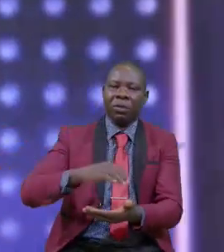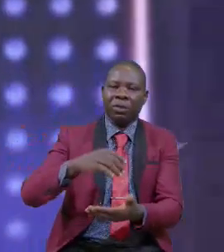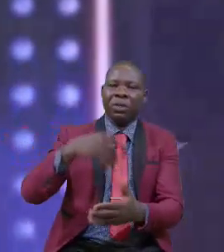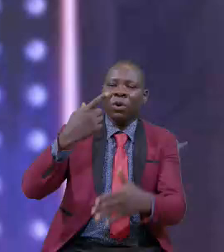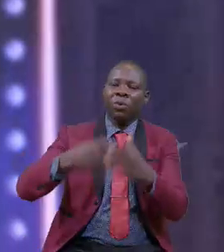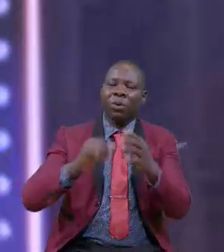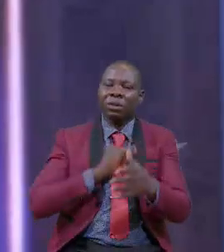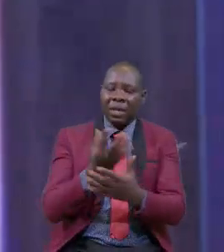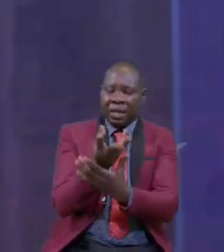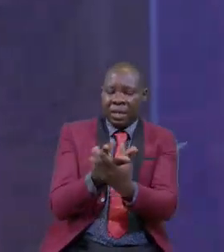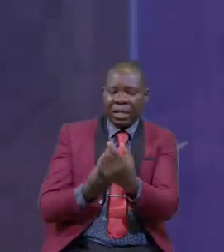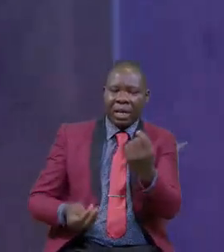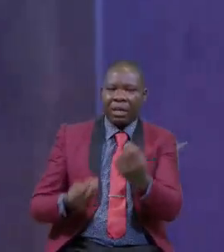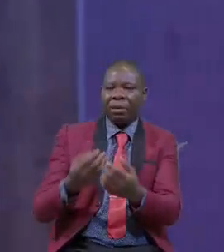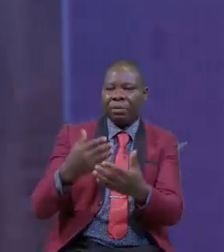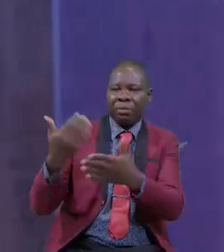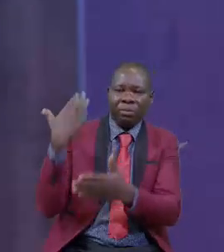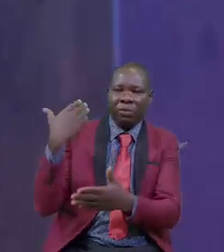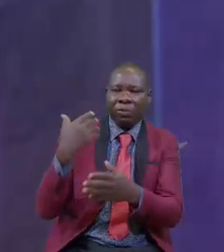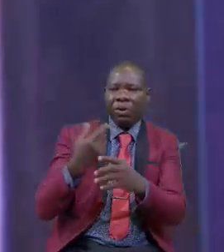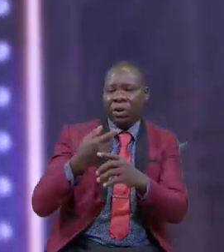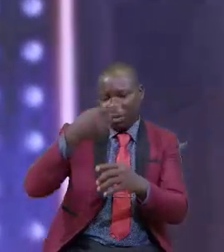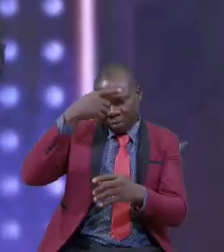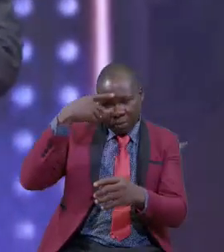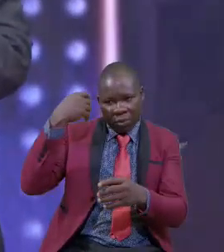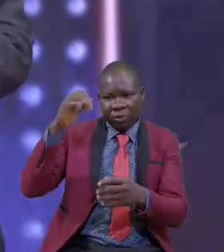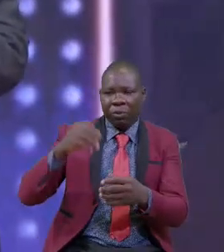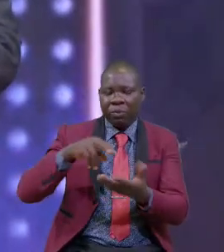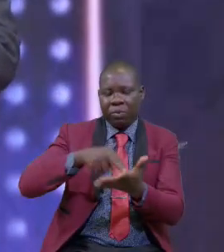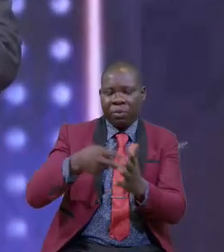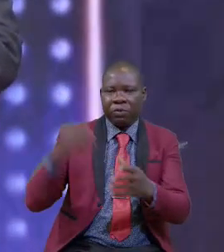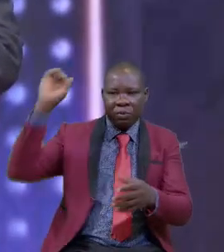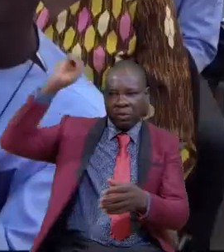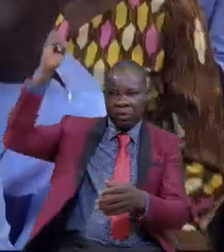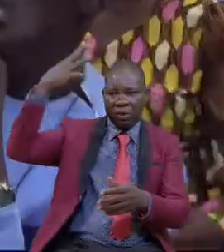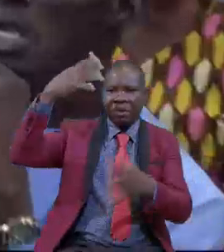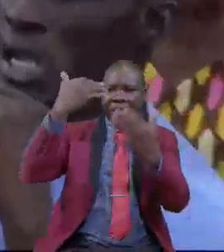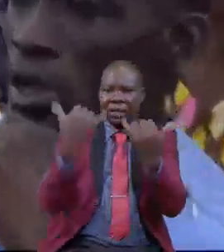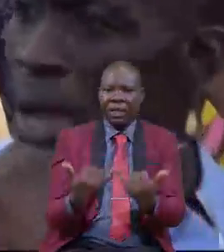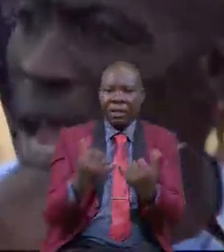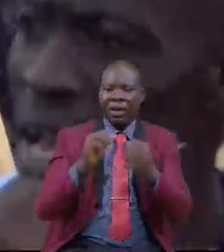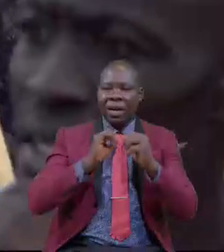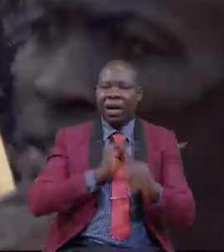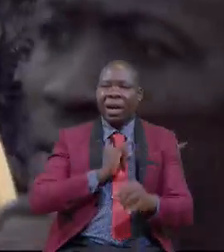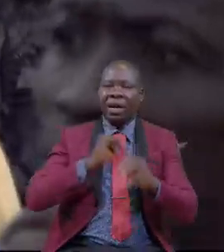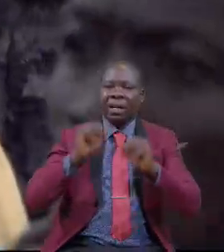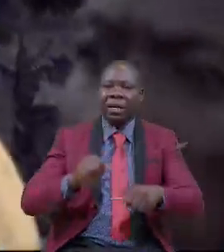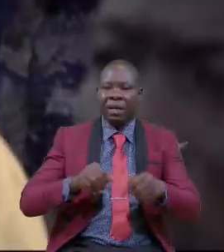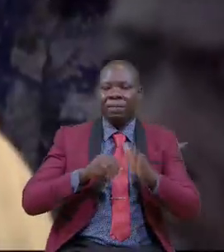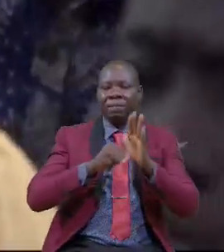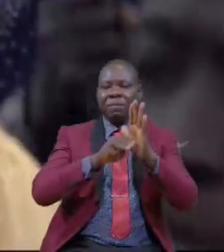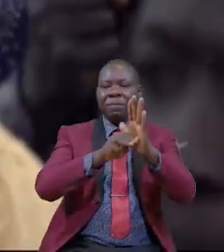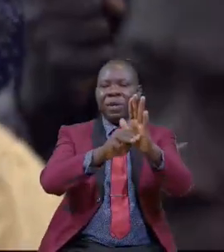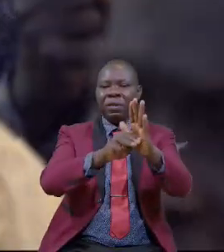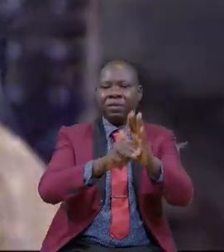before. Because of purposeful grace, now I can manifest. Amen. Amen.